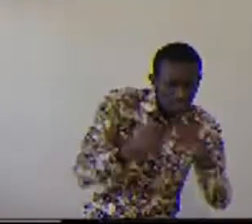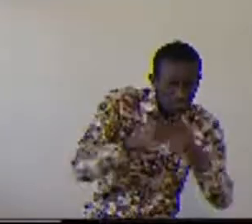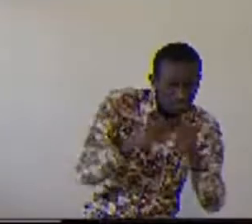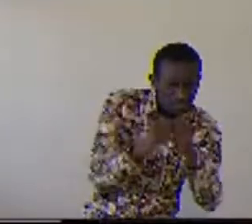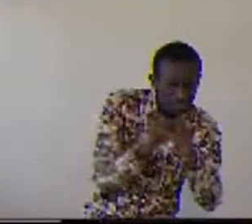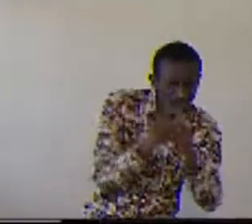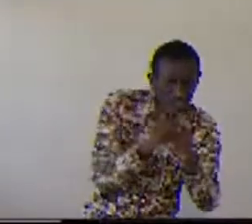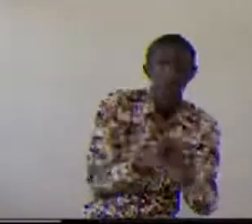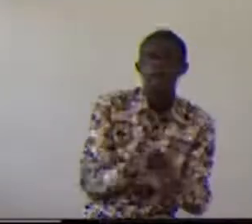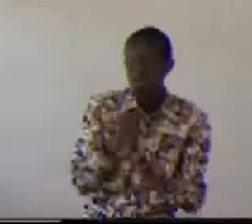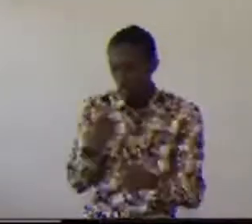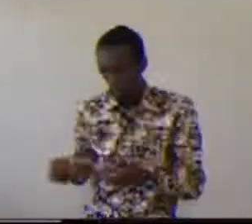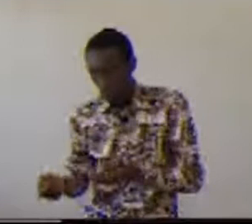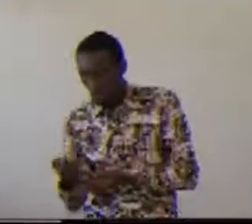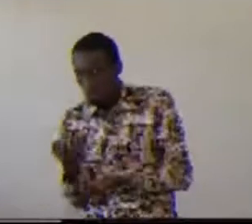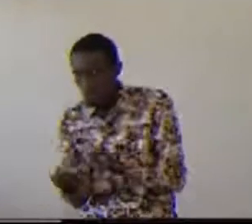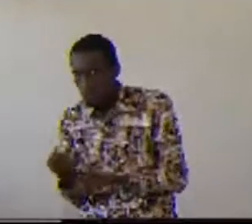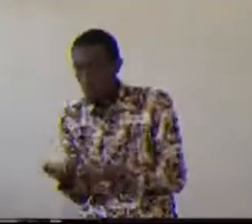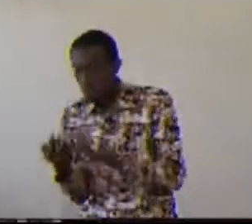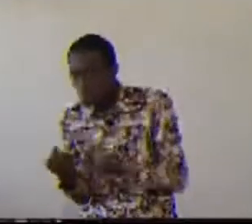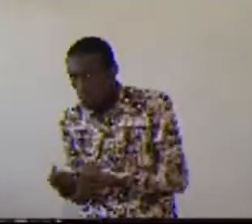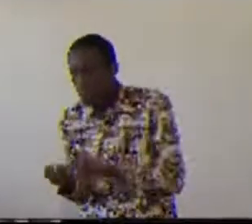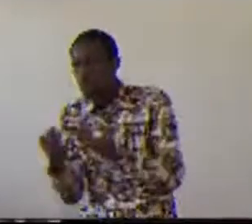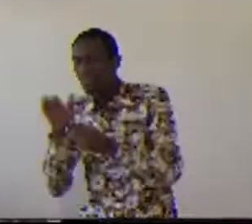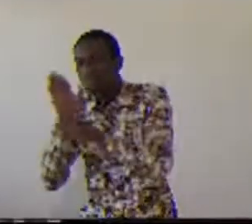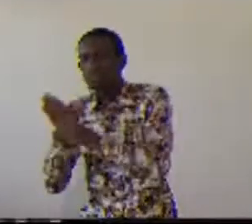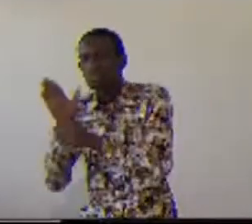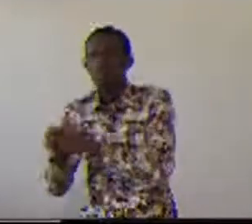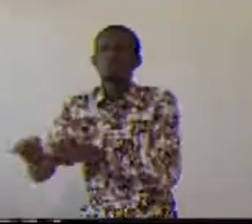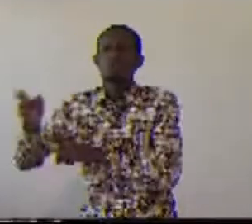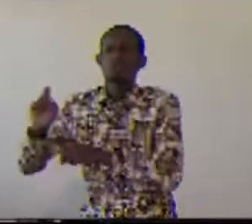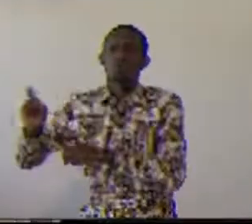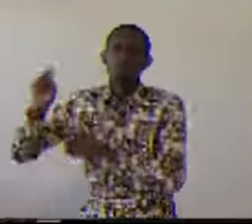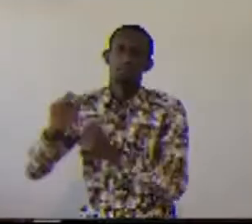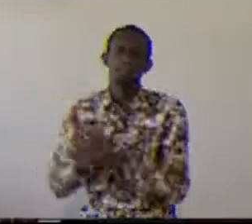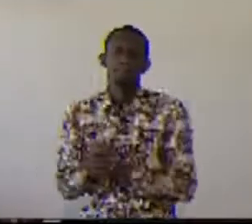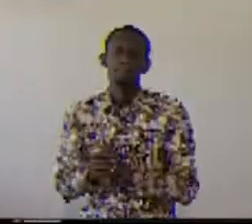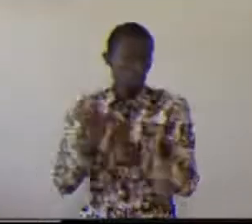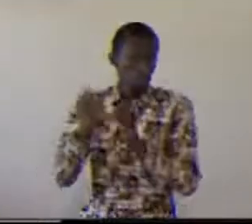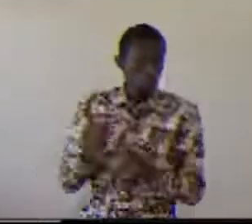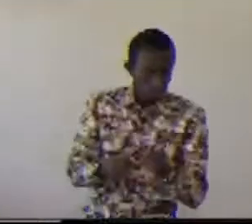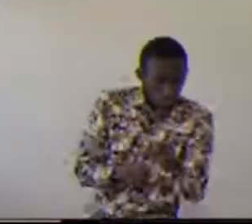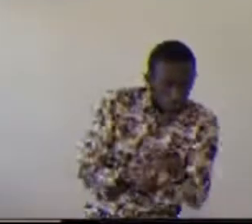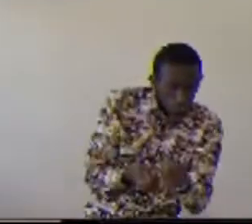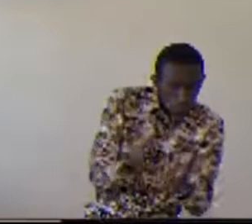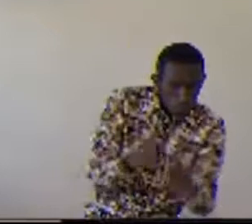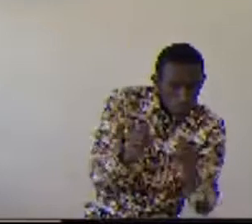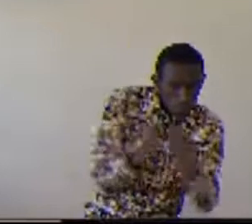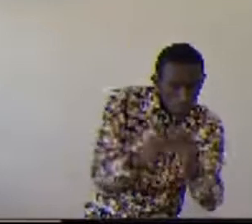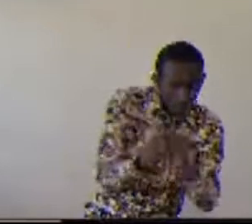intermolecular forces are weak, you have to supply a small amount of energy